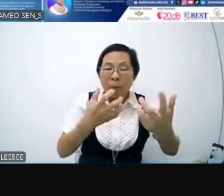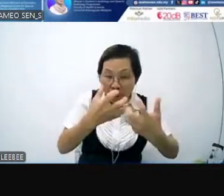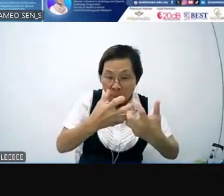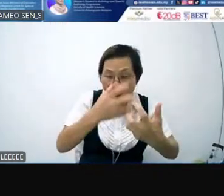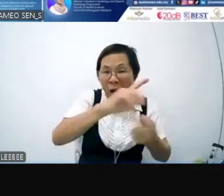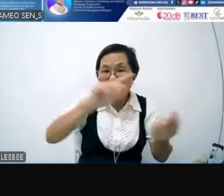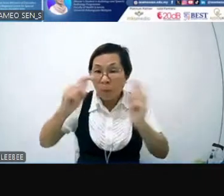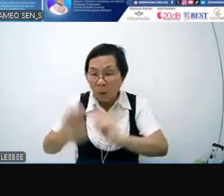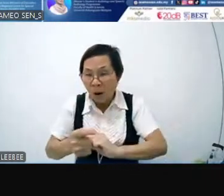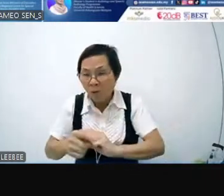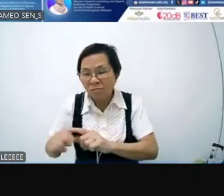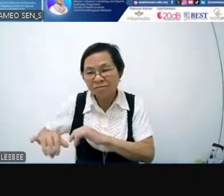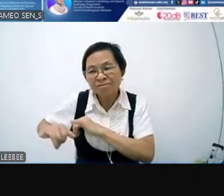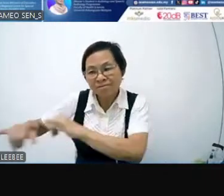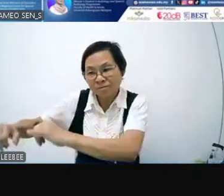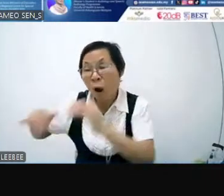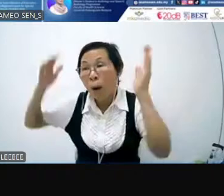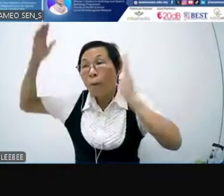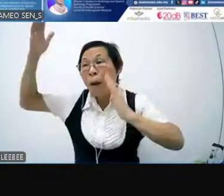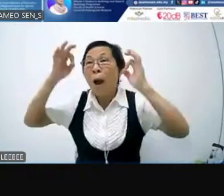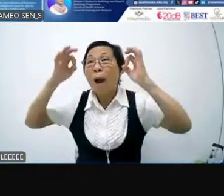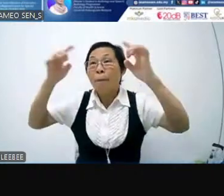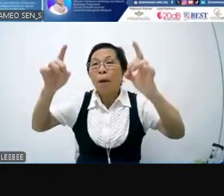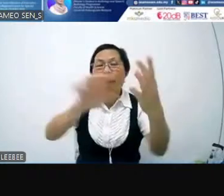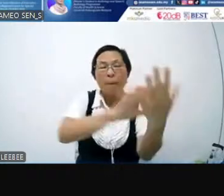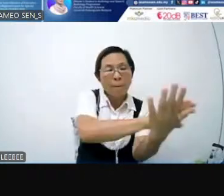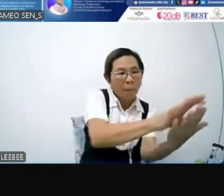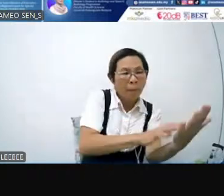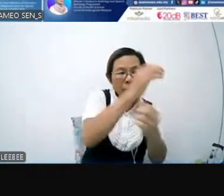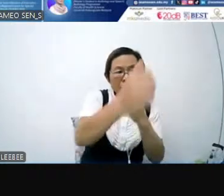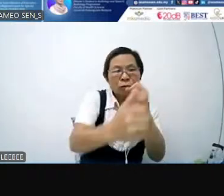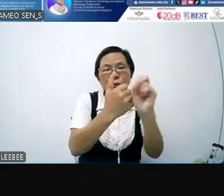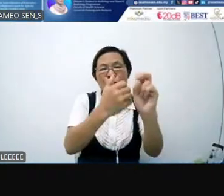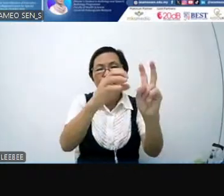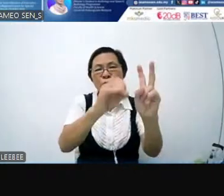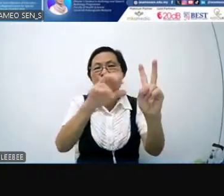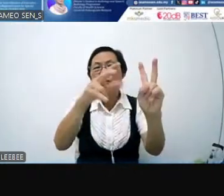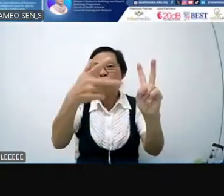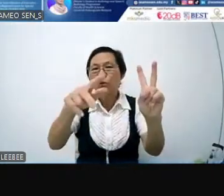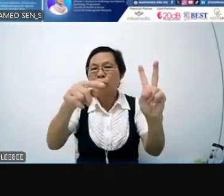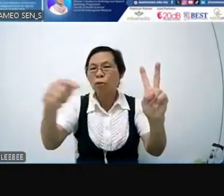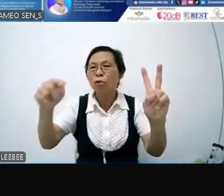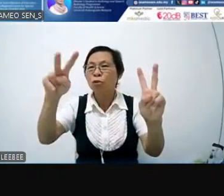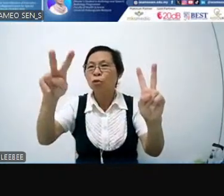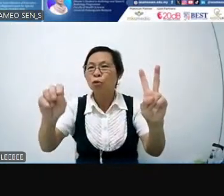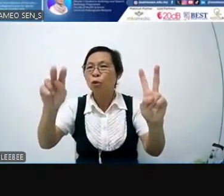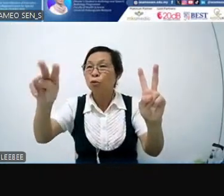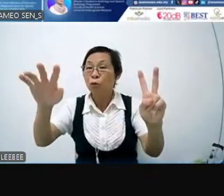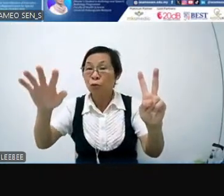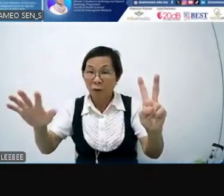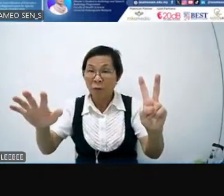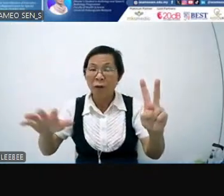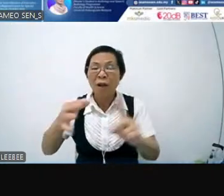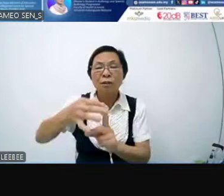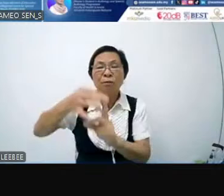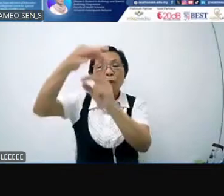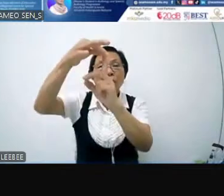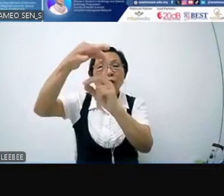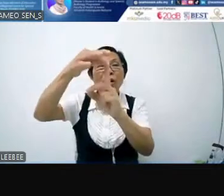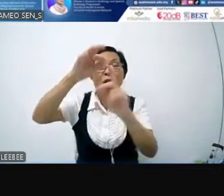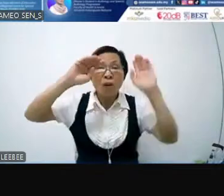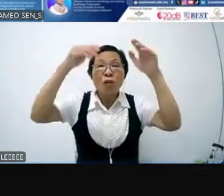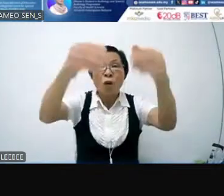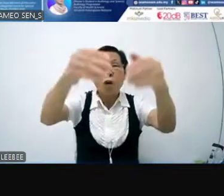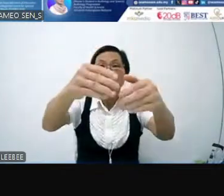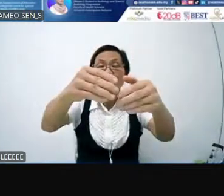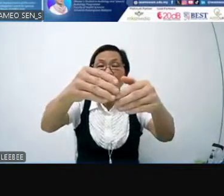modification aligns with the Malaysia Education Blueprint 2013 to 2025, particularly its focus on